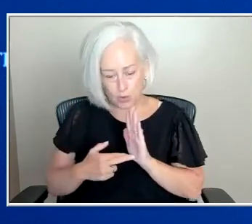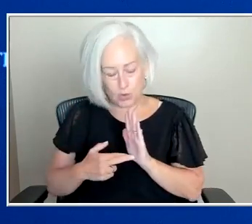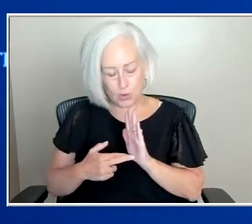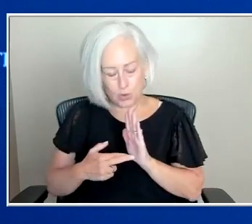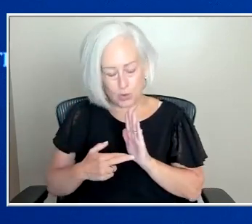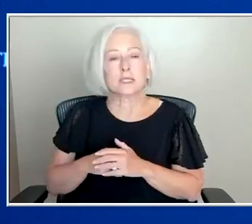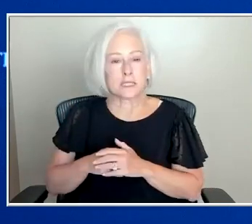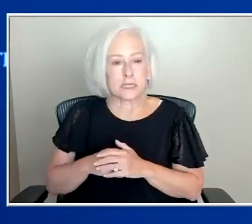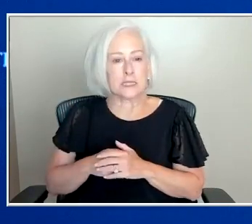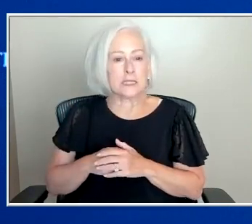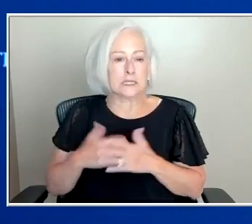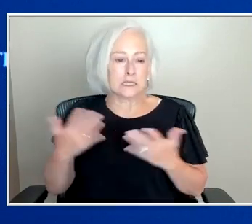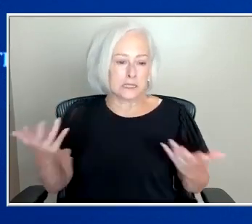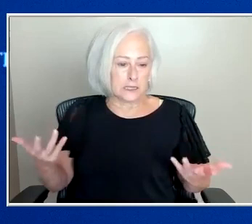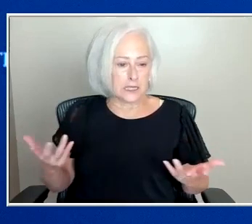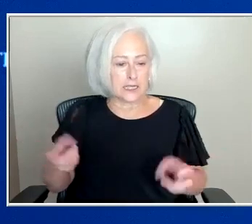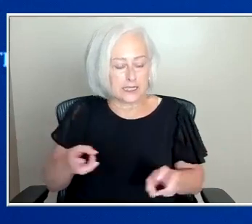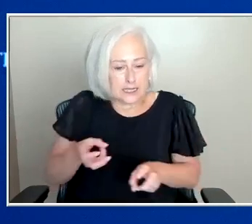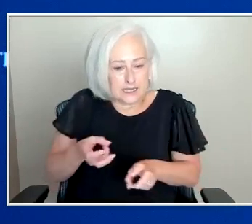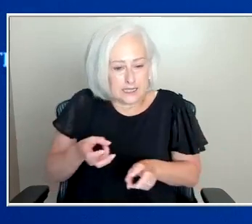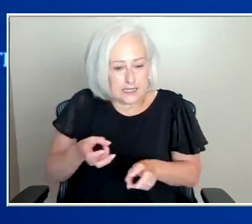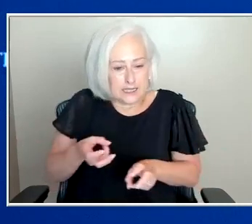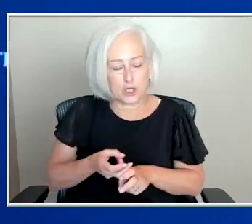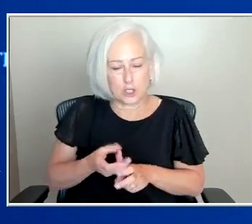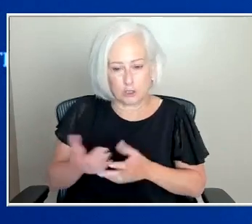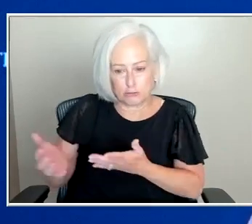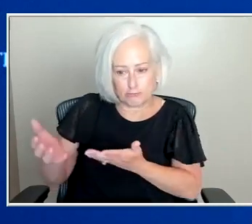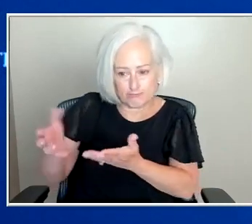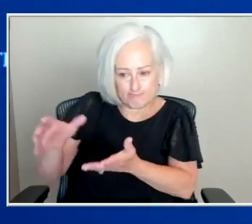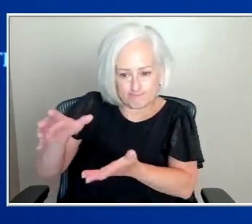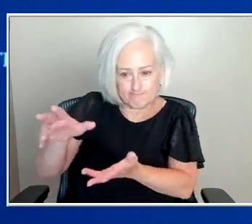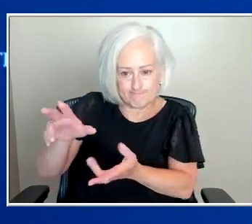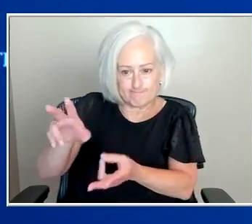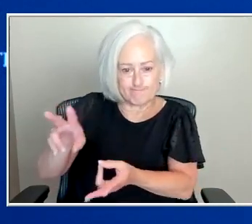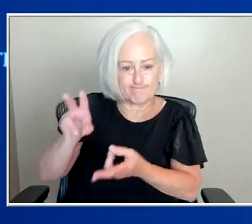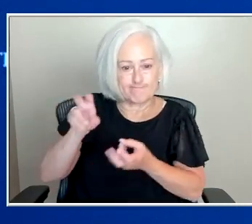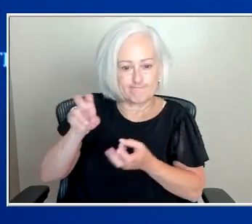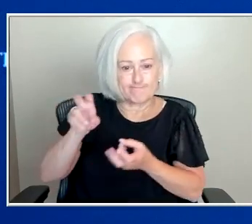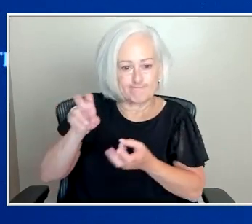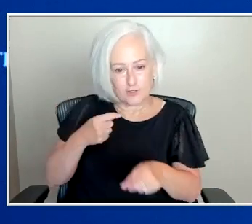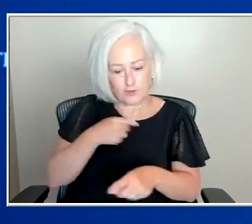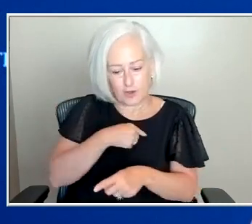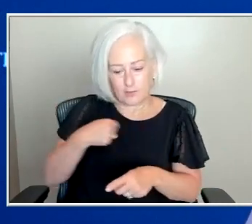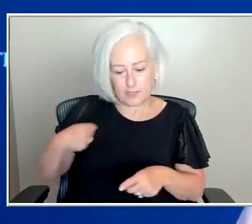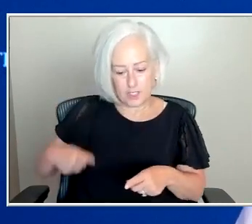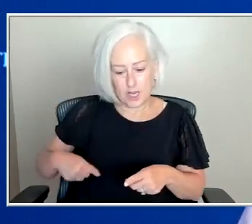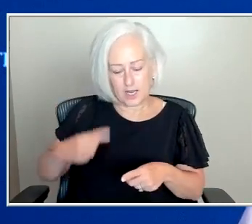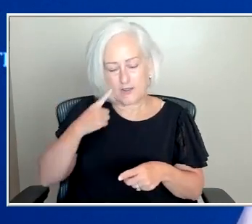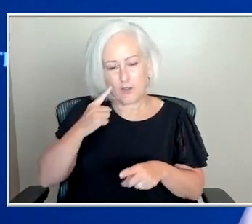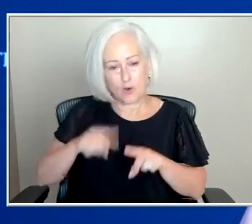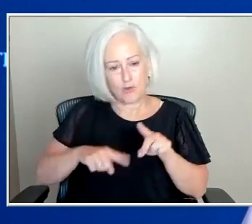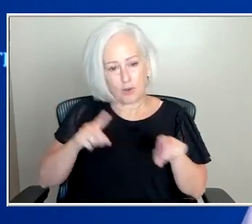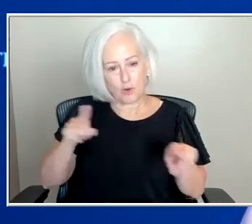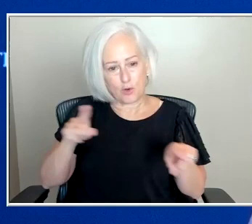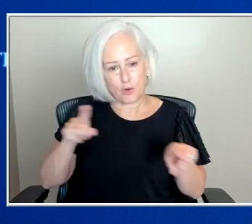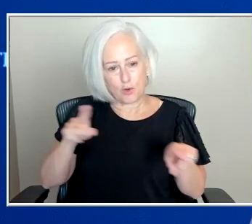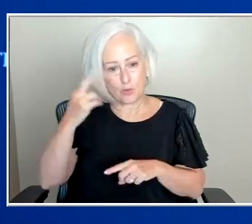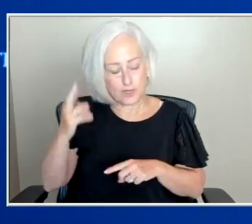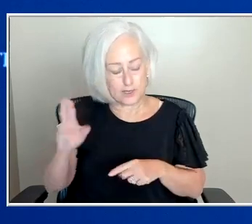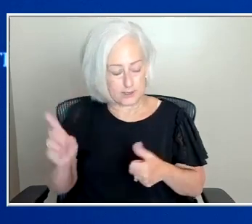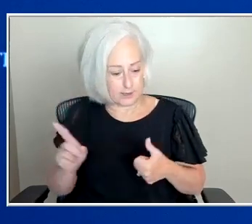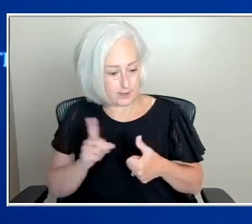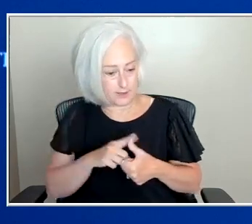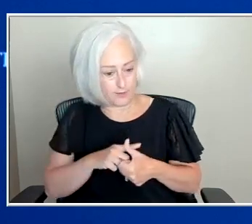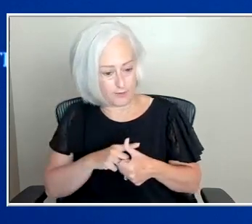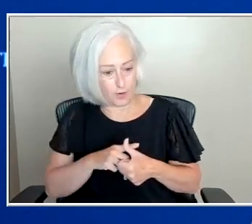very hard and difficult to get information out of China for various reasons. One, just because of the lack of total